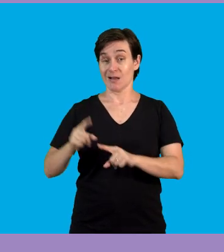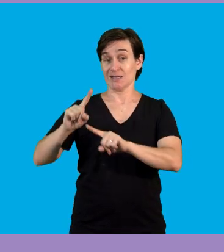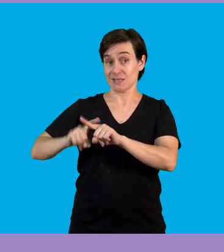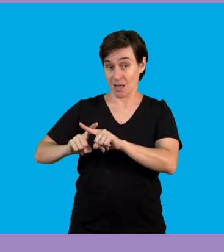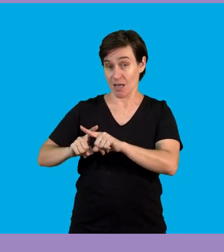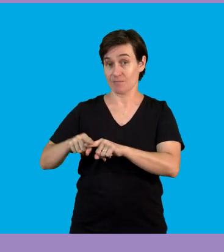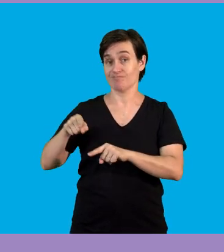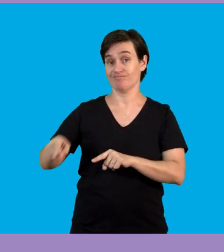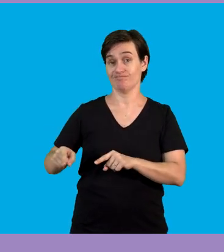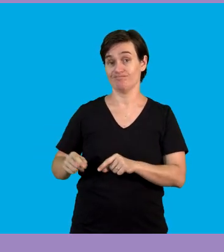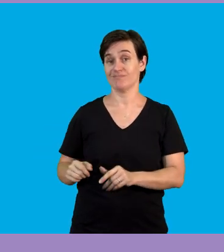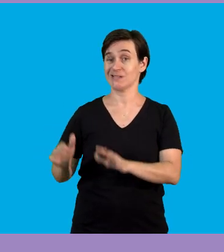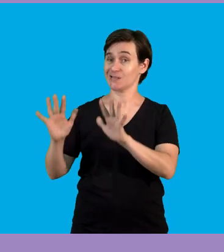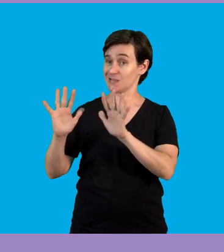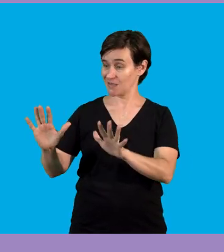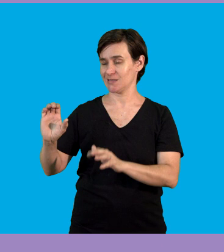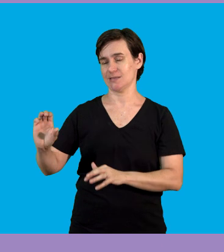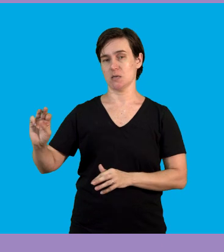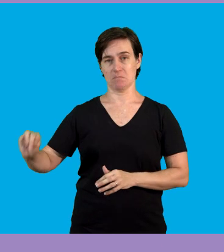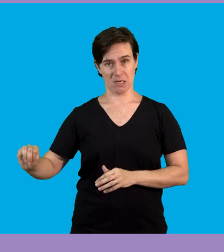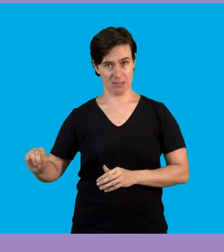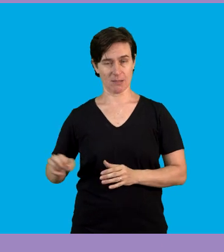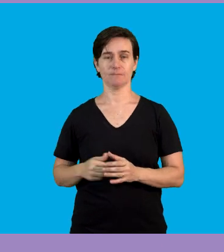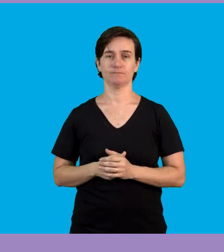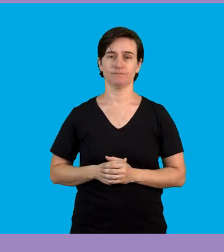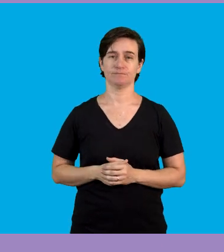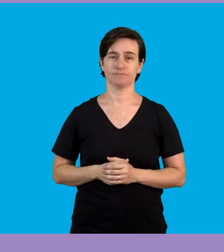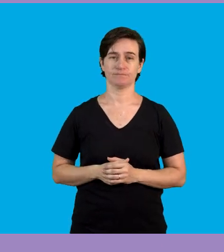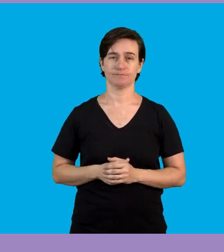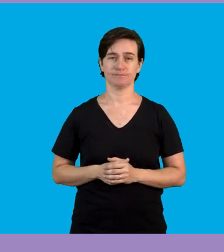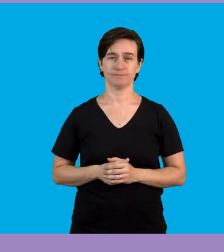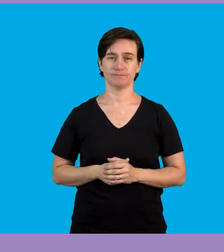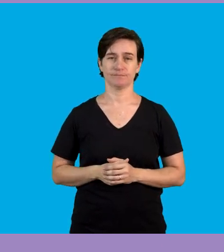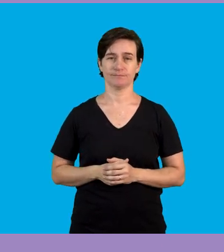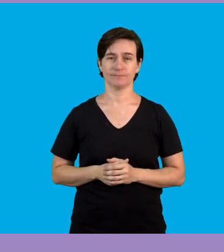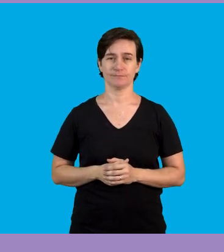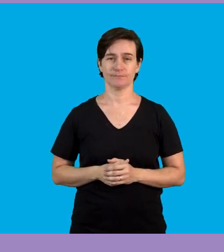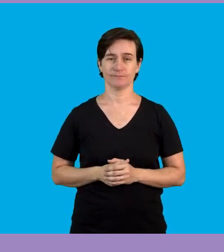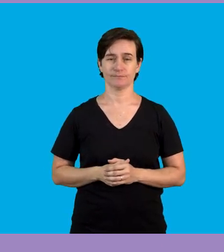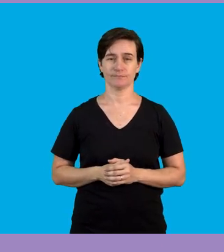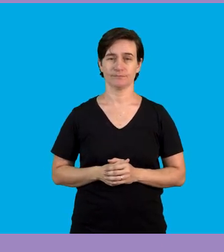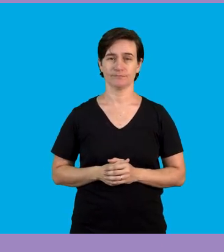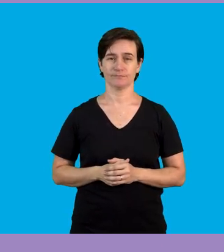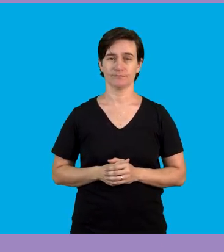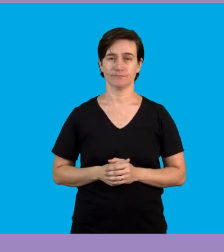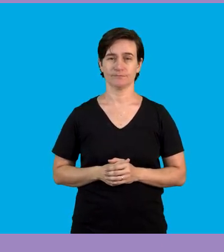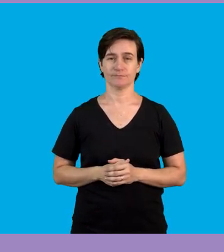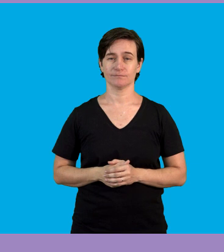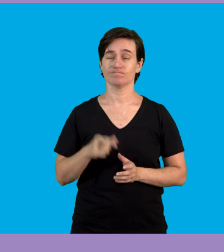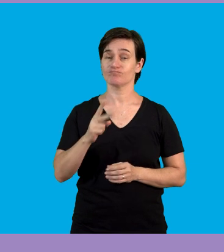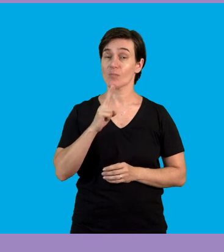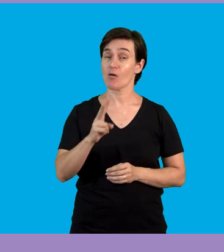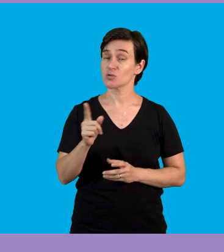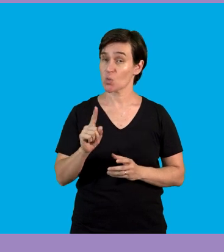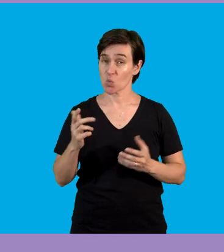and we are going to multiply this by our 10 centimeters. And of course, that is going